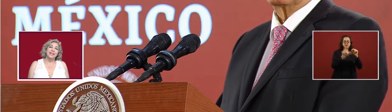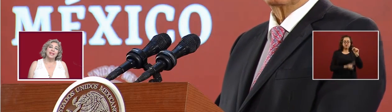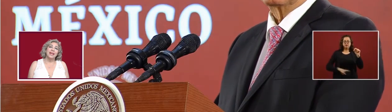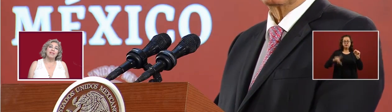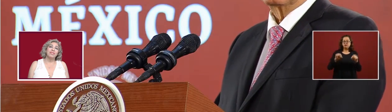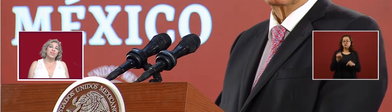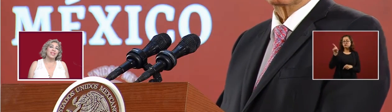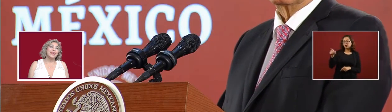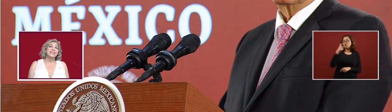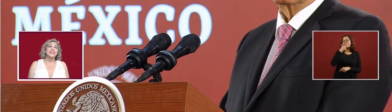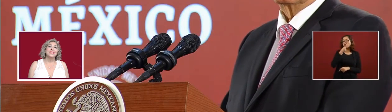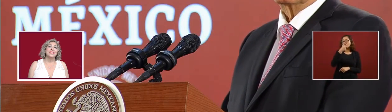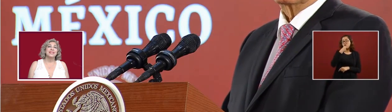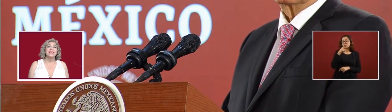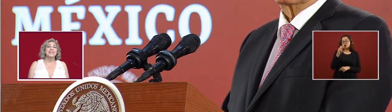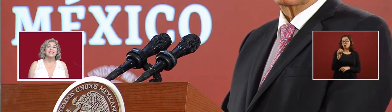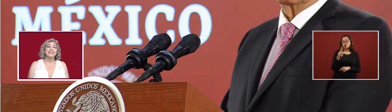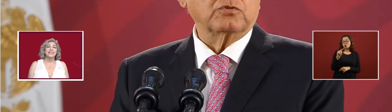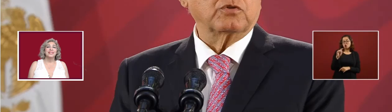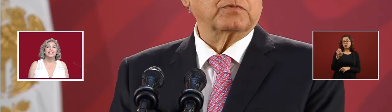of Cortez